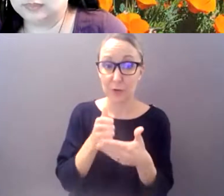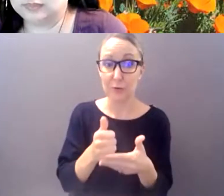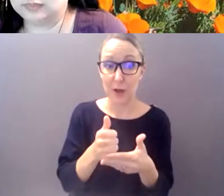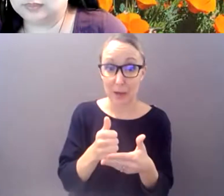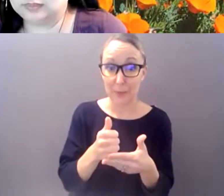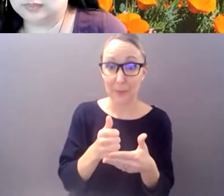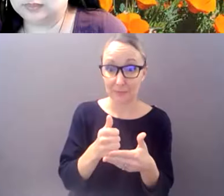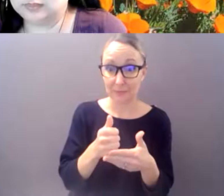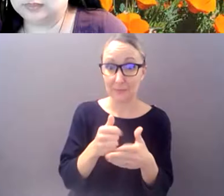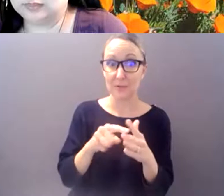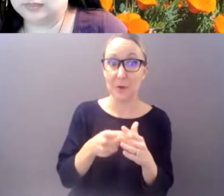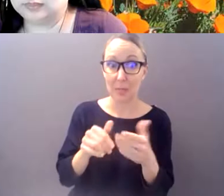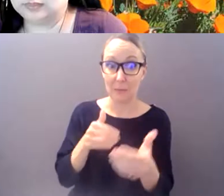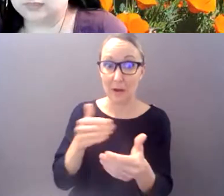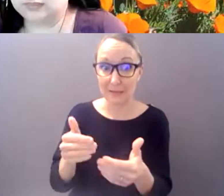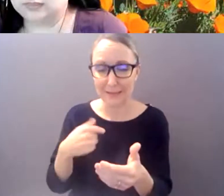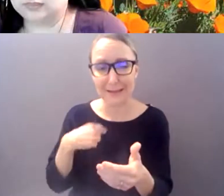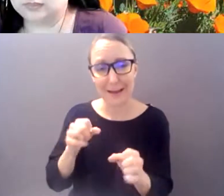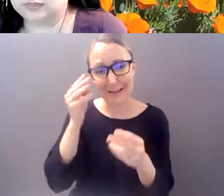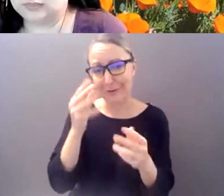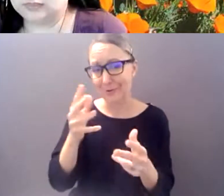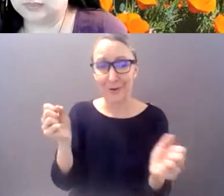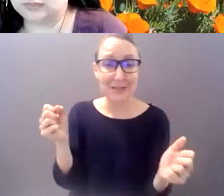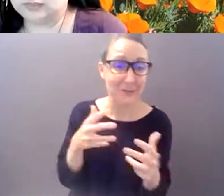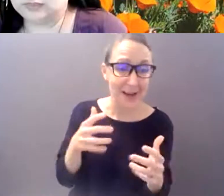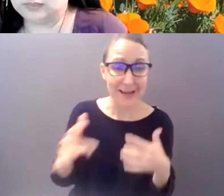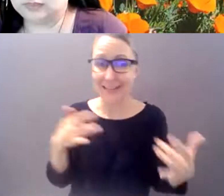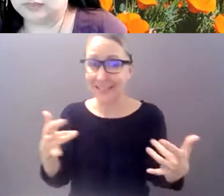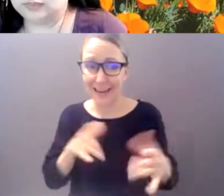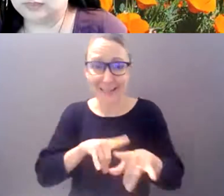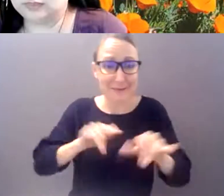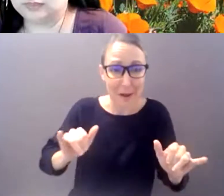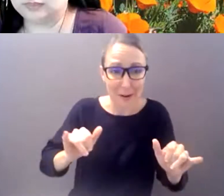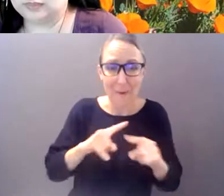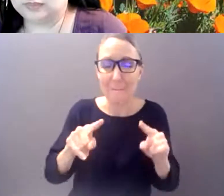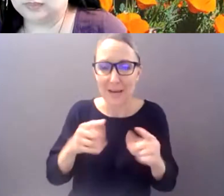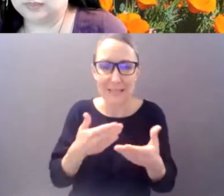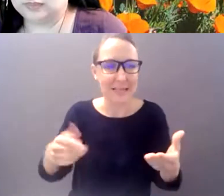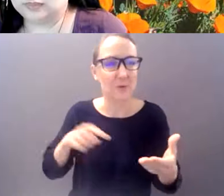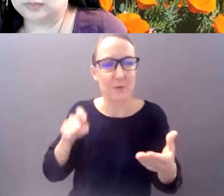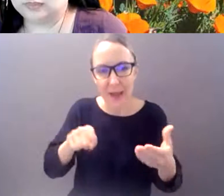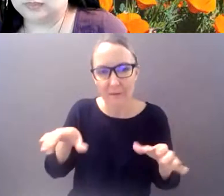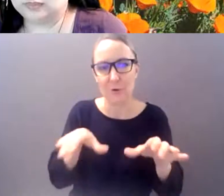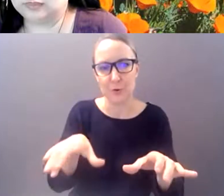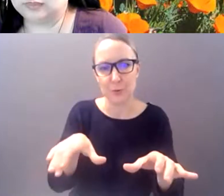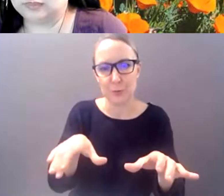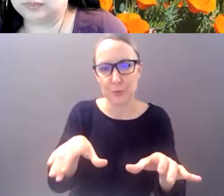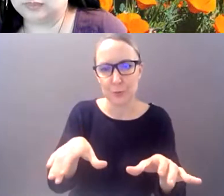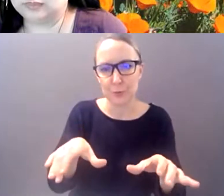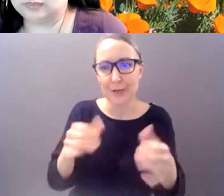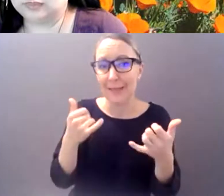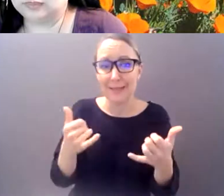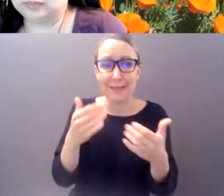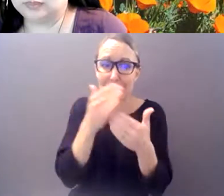can tell you it's both frightening and exciting all at the same time, but it's steps that we have to take. This is the next